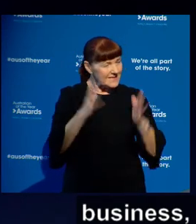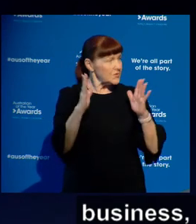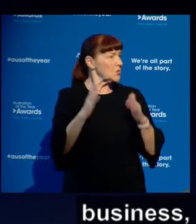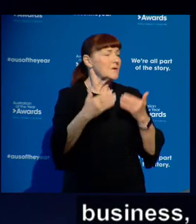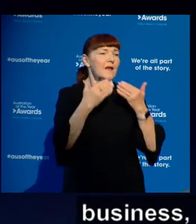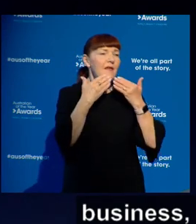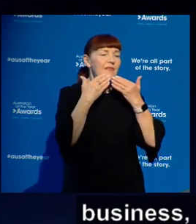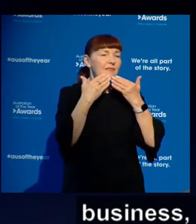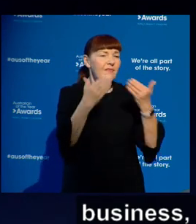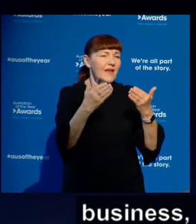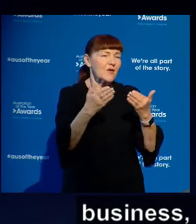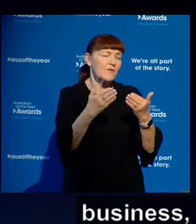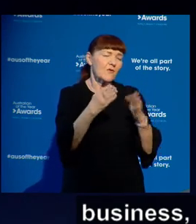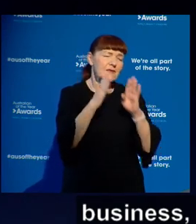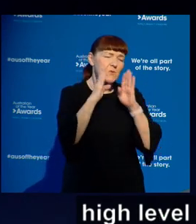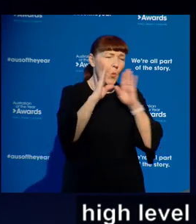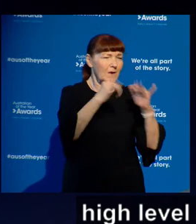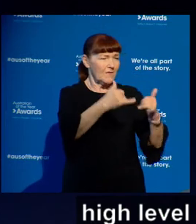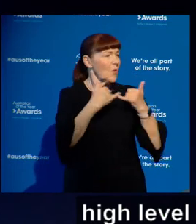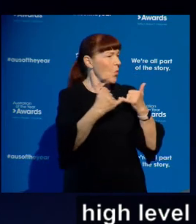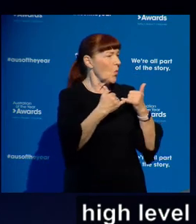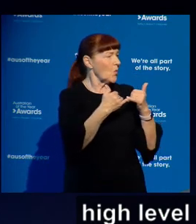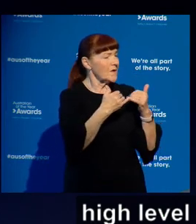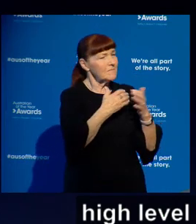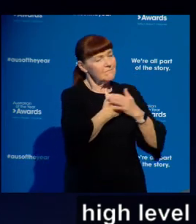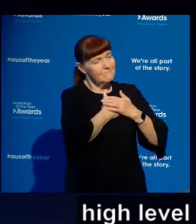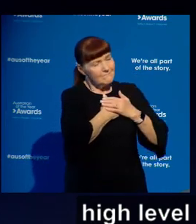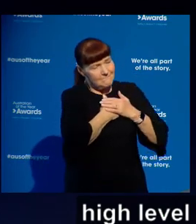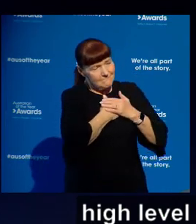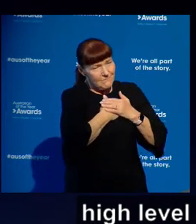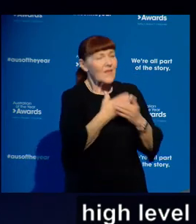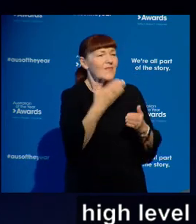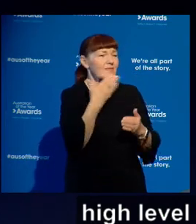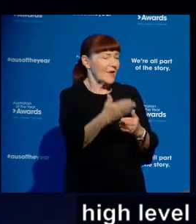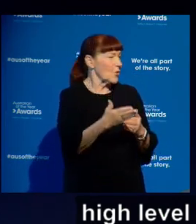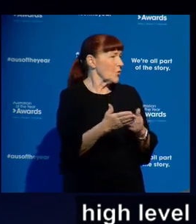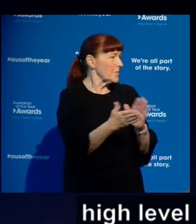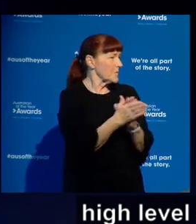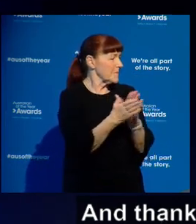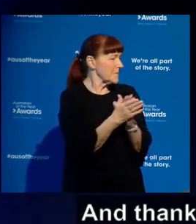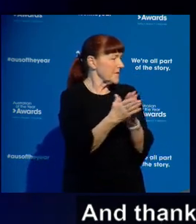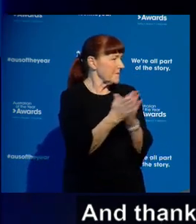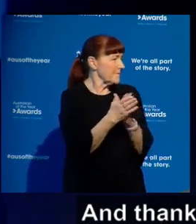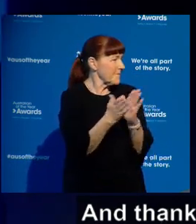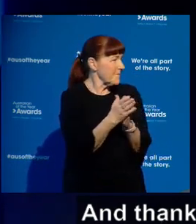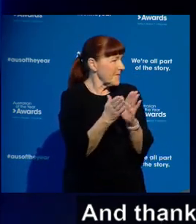And thank you for this wonderful recognition. It's very heart-wrenching, thank you. And Patricia.